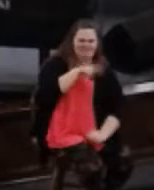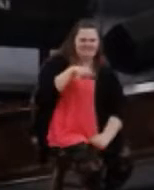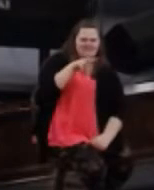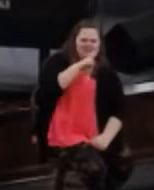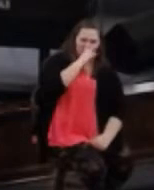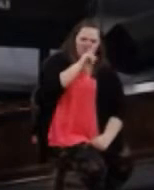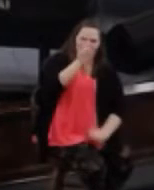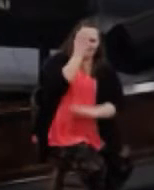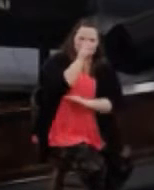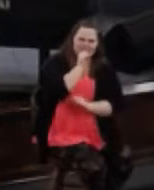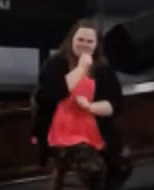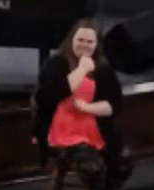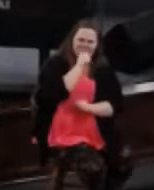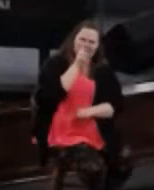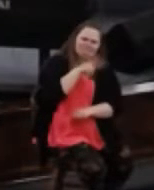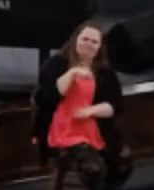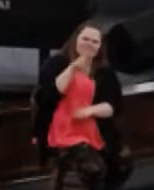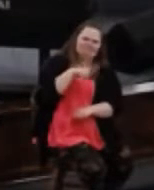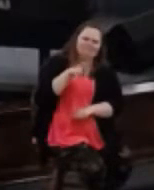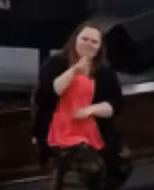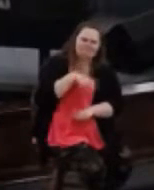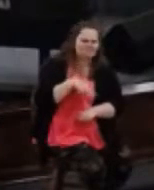pain.